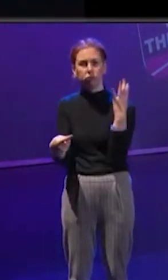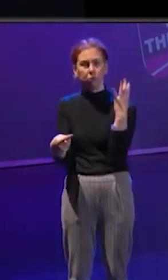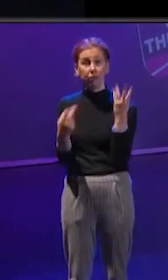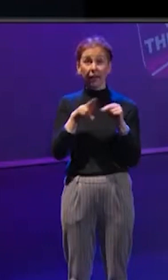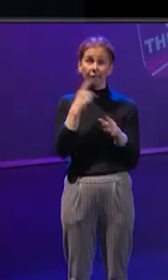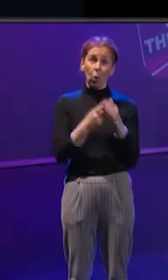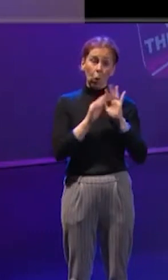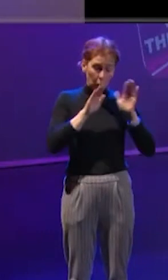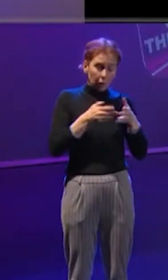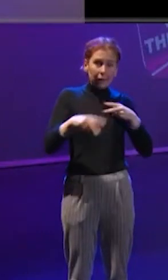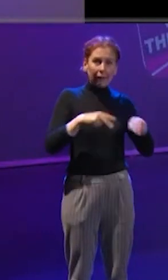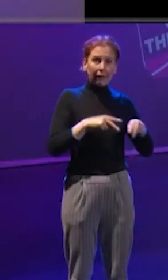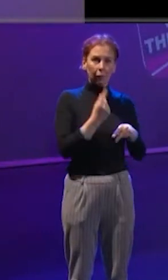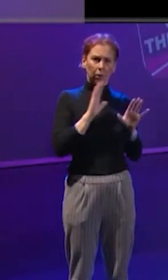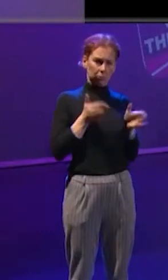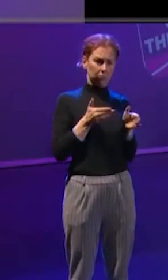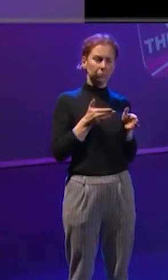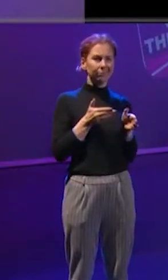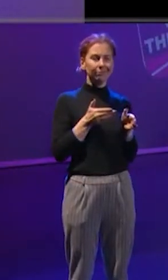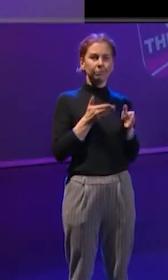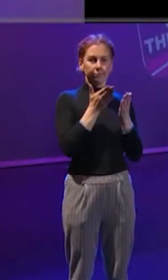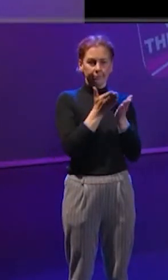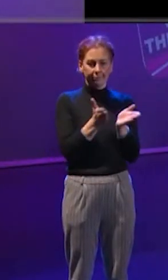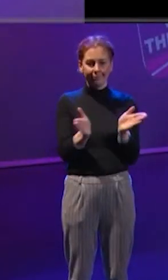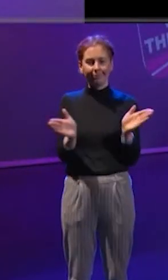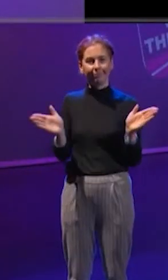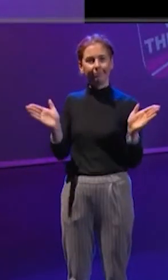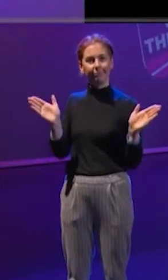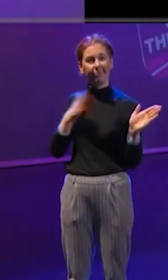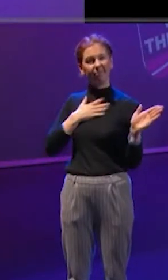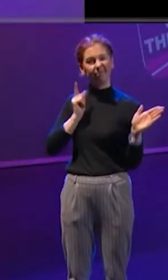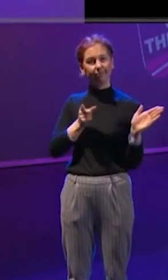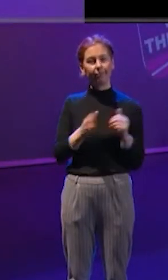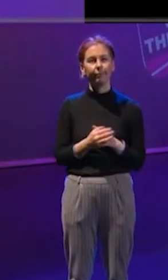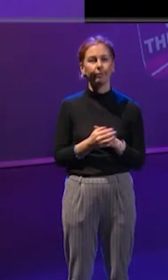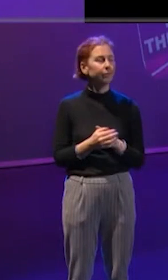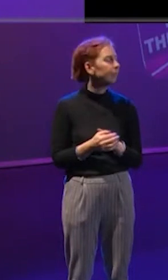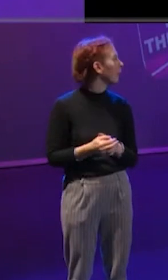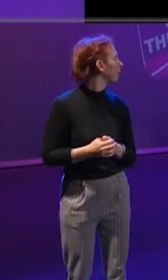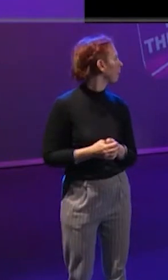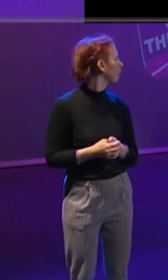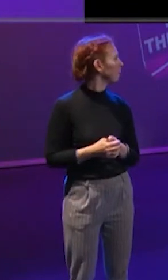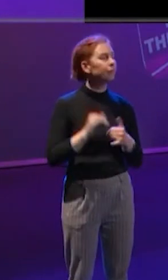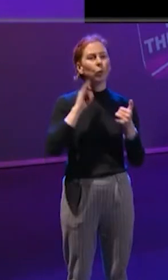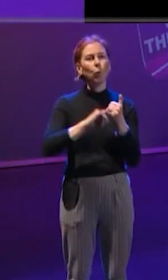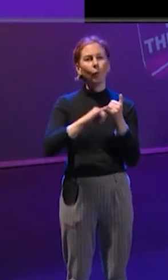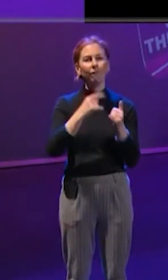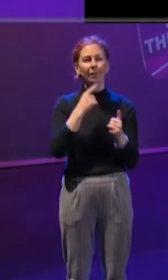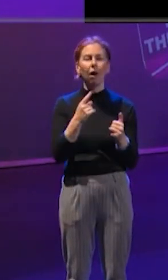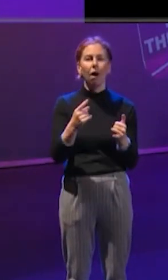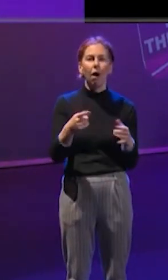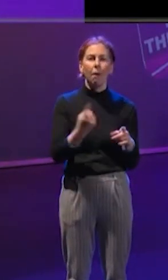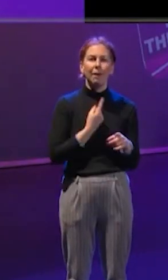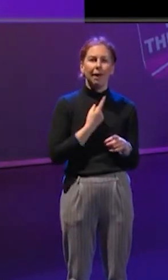example. Yeah, definitely. I remember when I first kind of myself got into this, I was at university and I did a